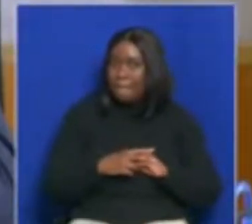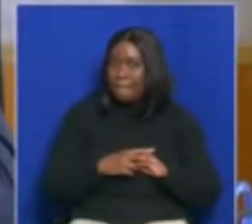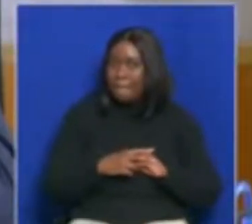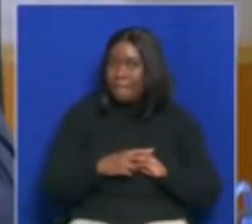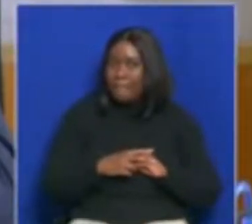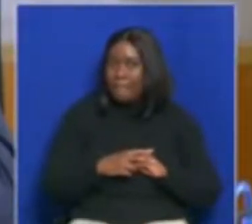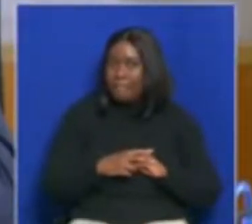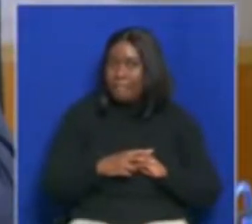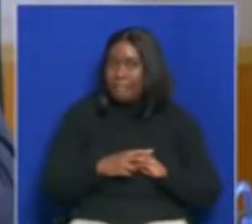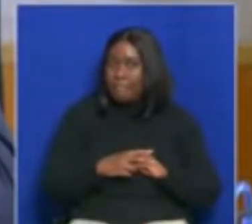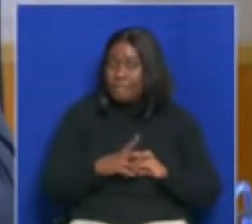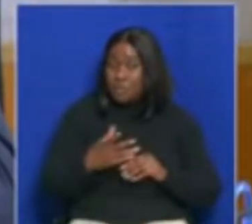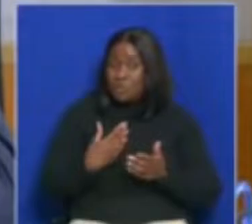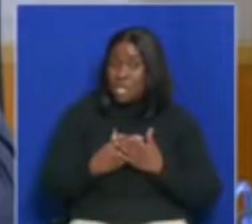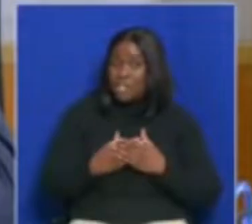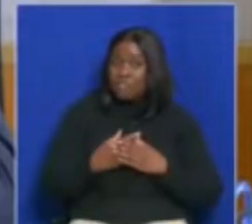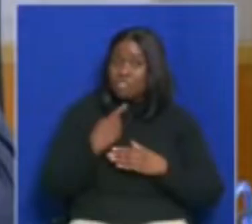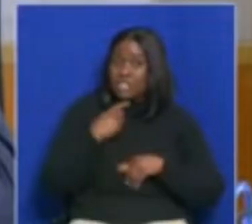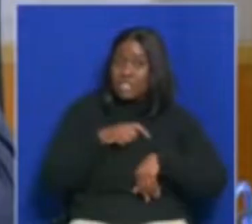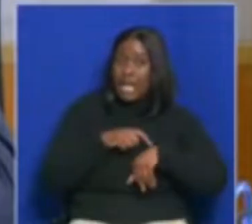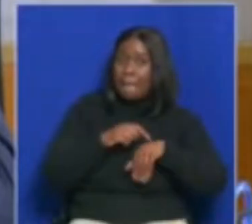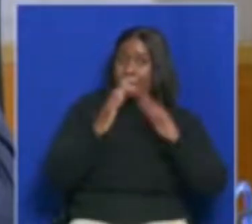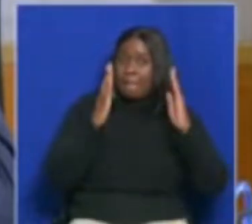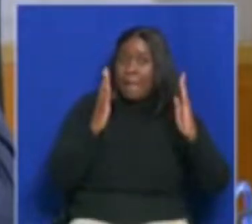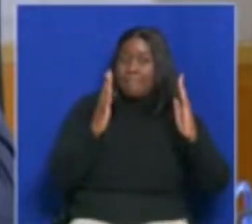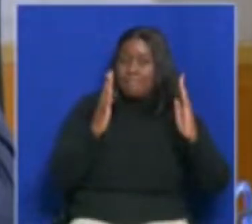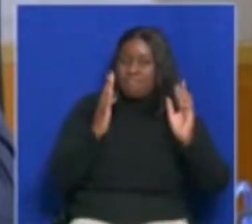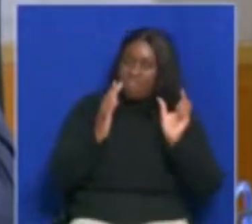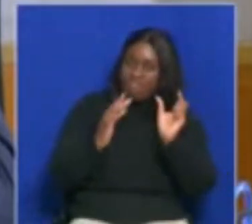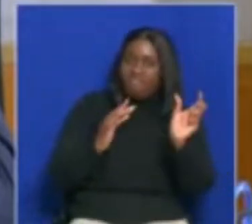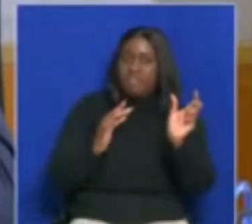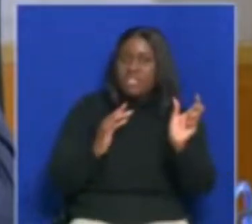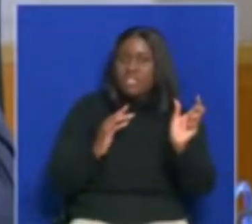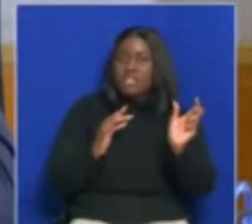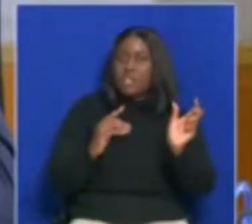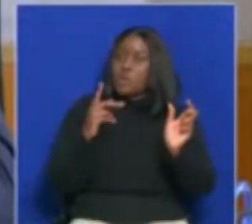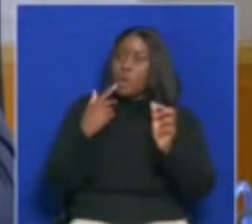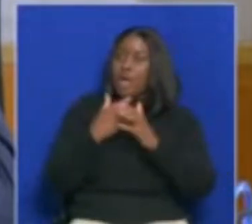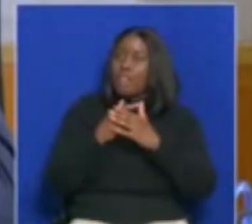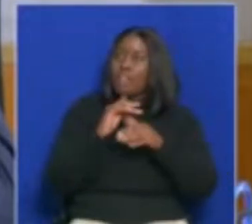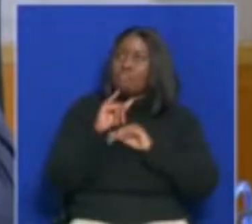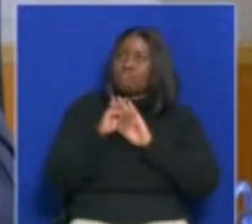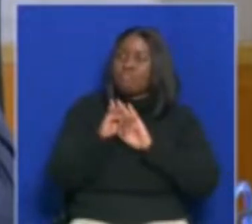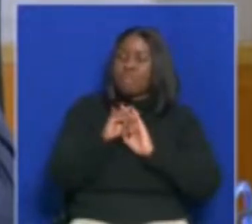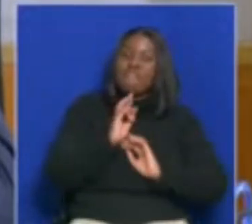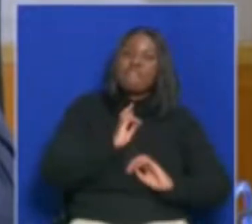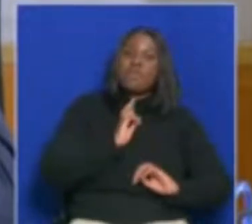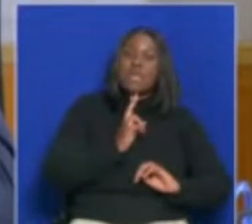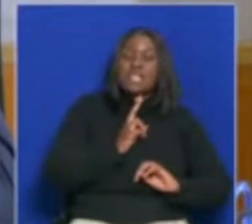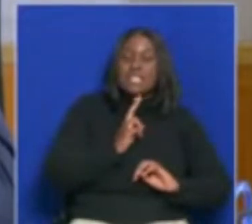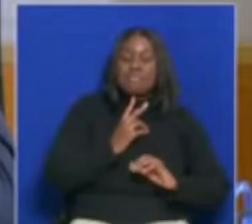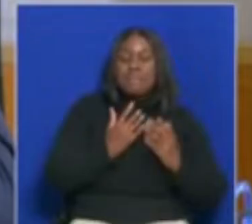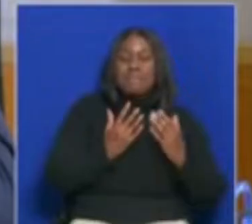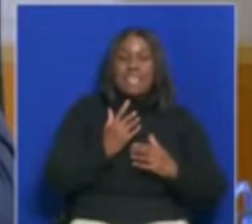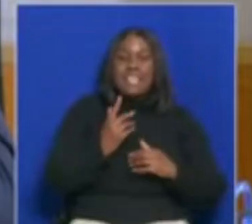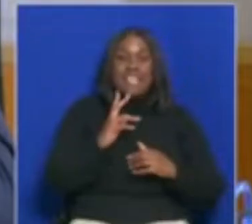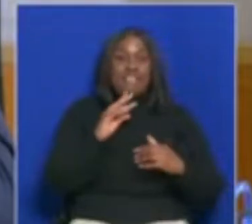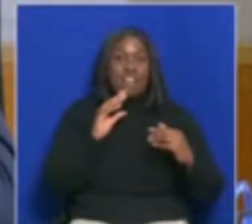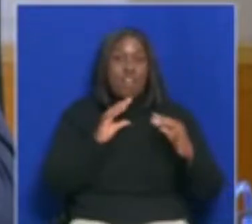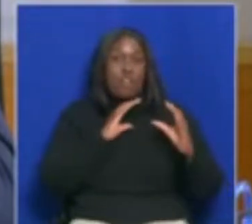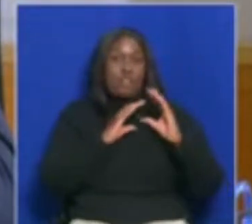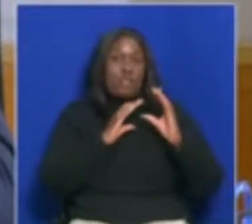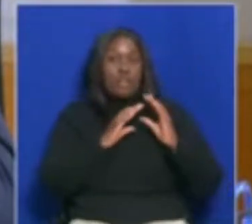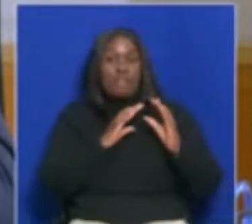and say you can only recognize the voice after a minute or anything like that. It